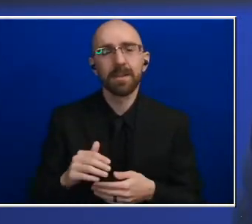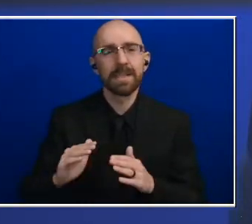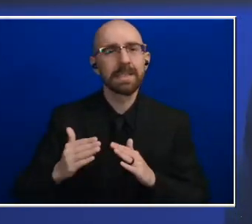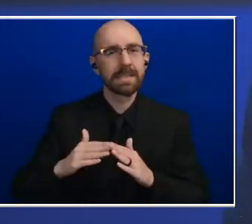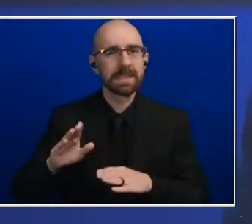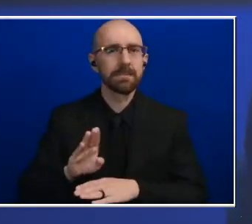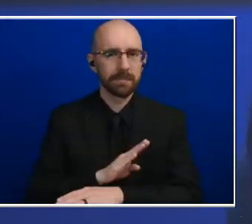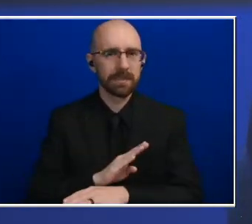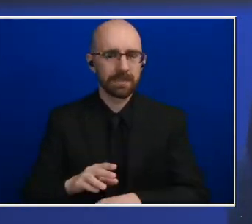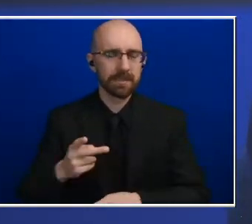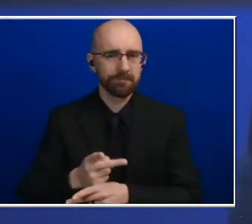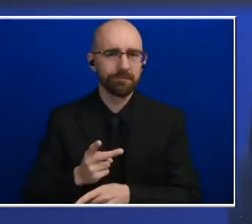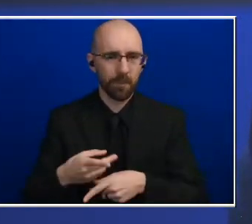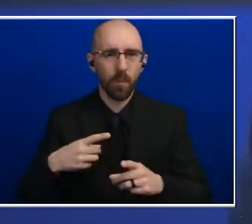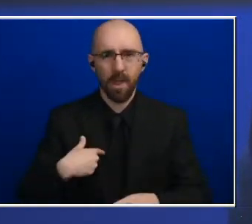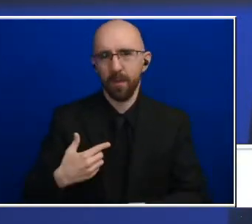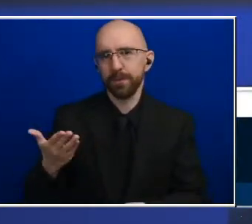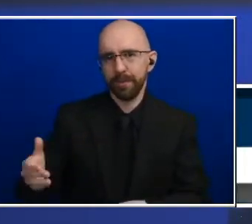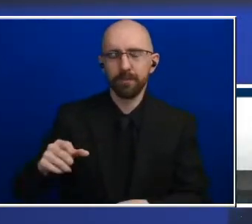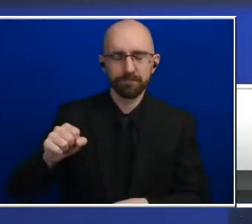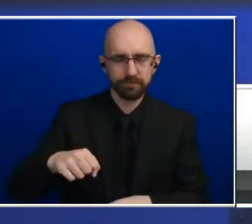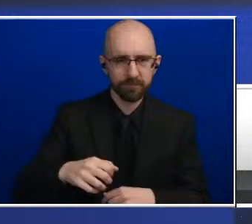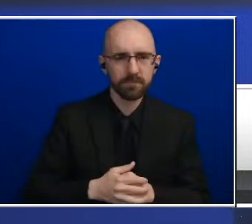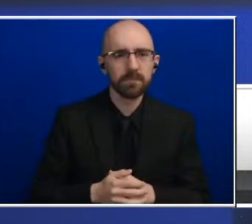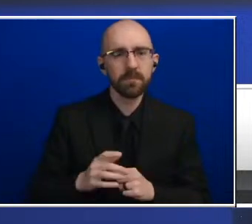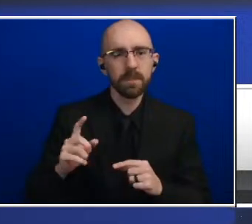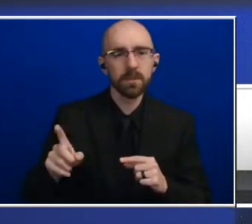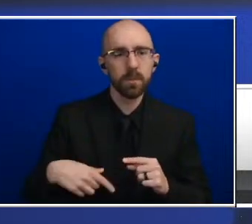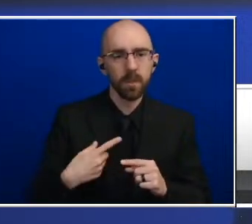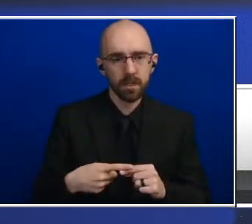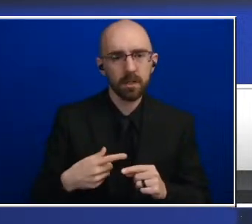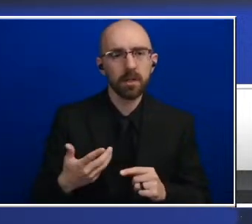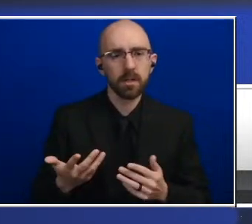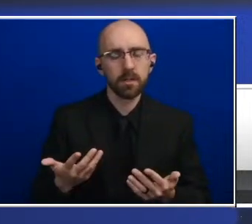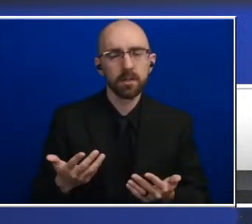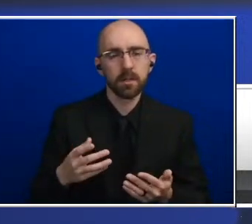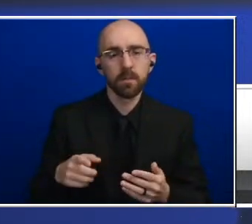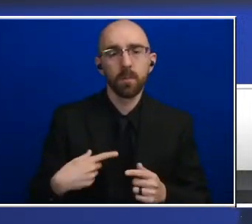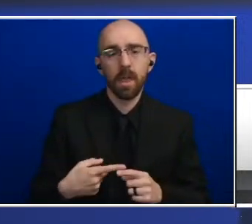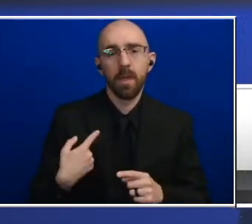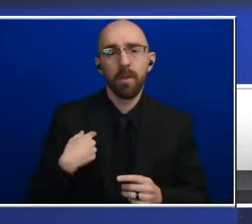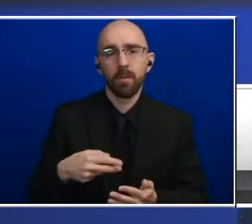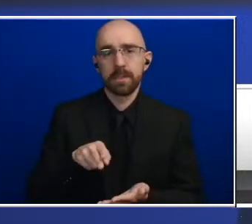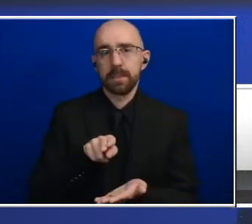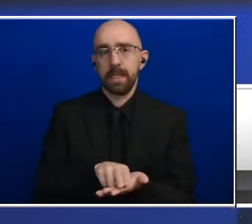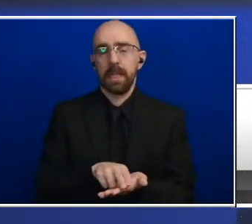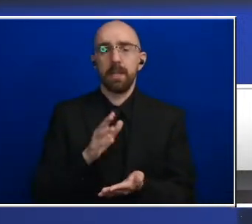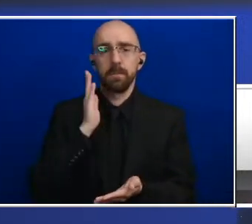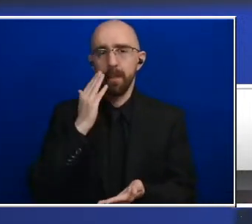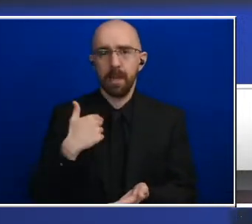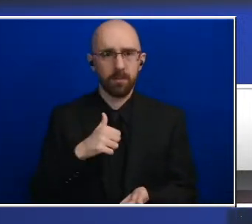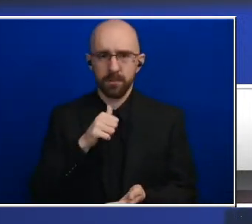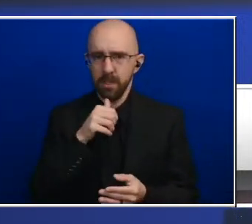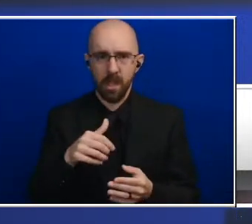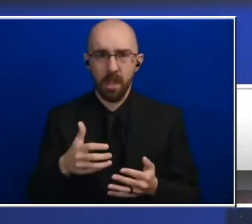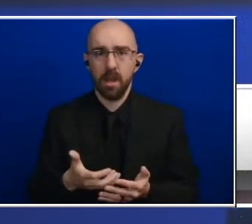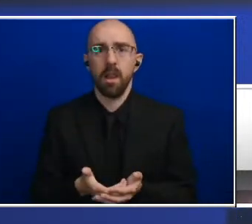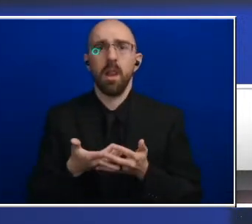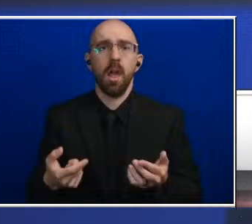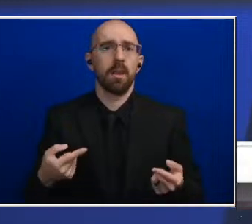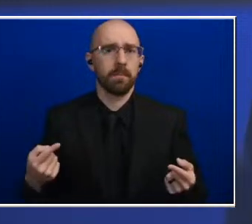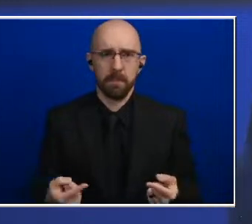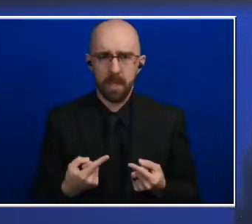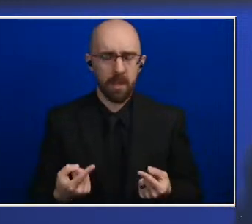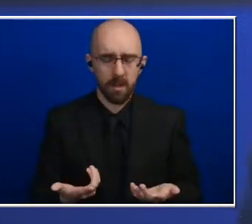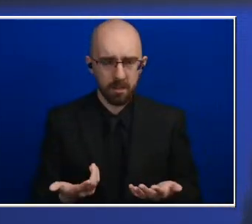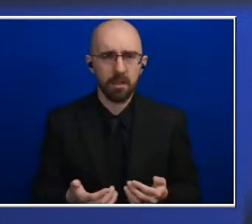was there. Once, you know, when I was laying in my bed, I was not in a lot of pain, and I